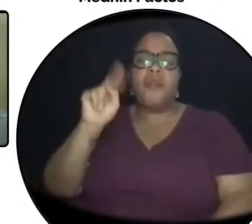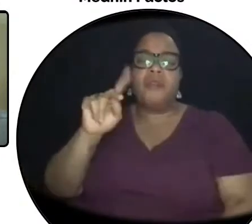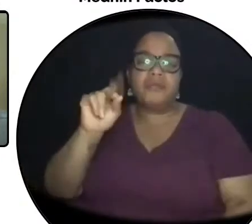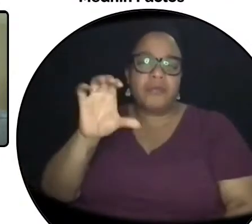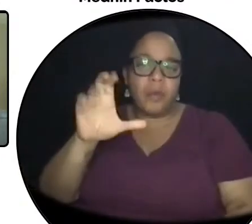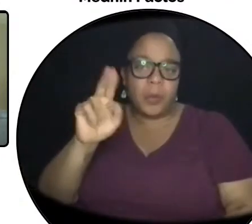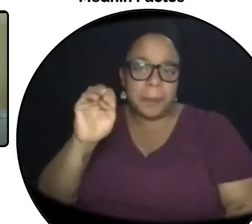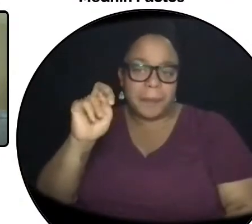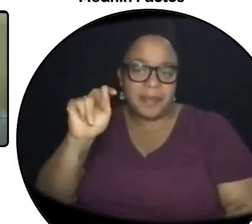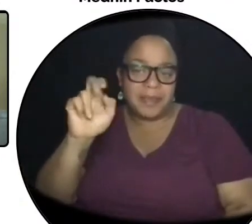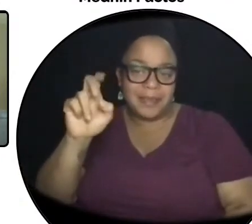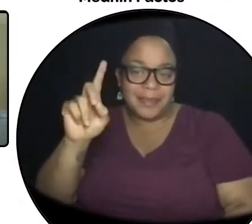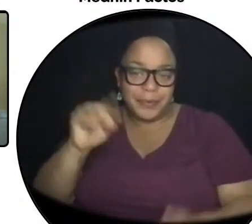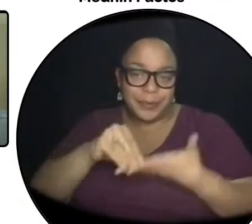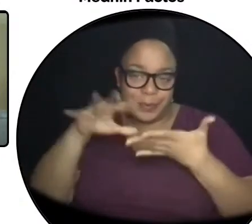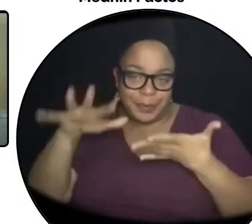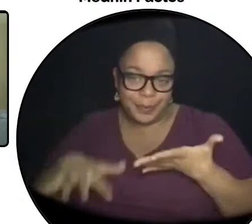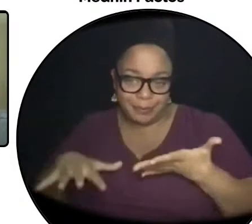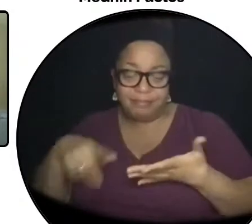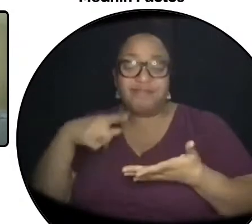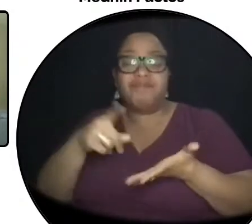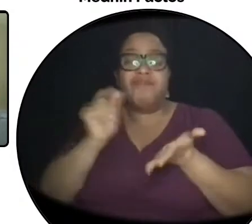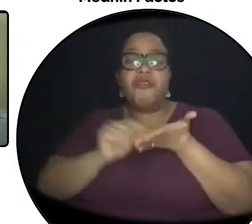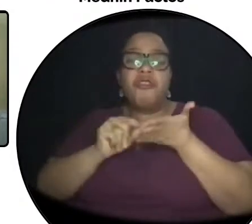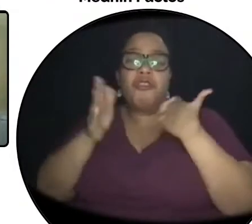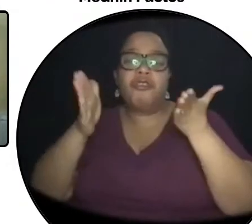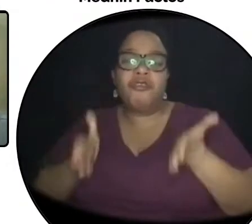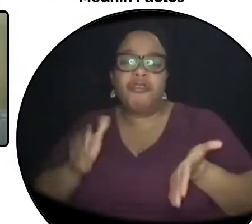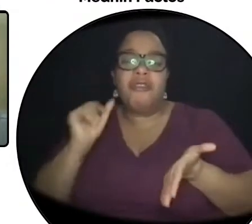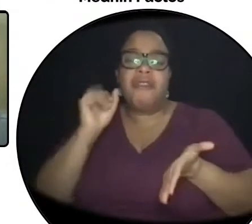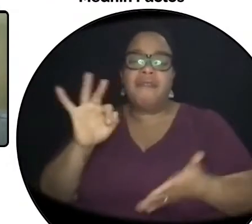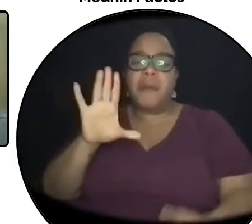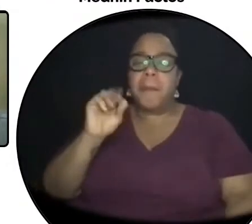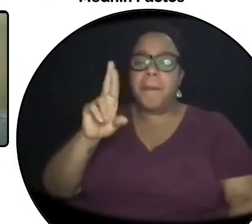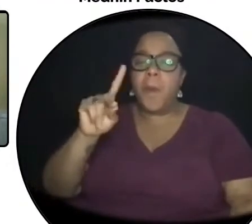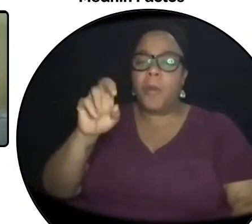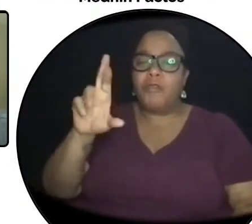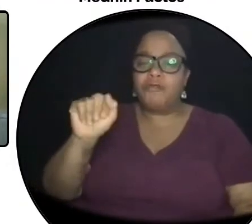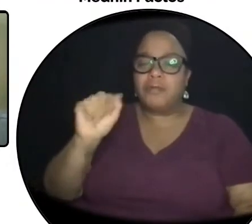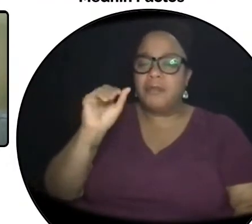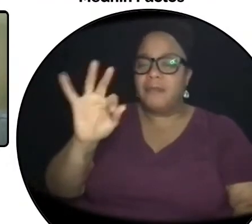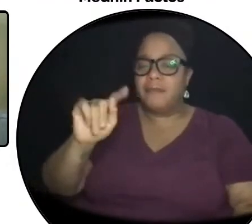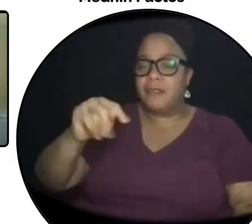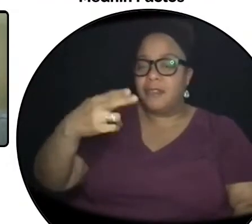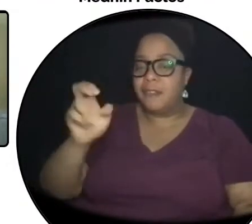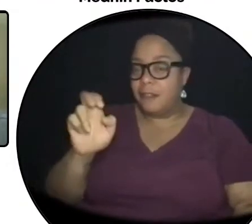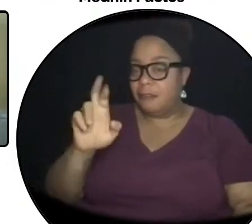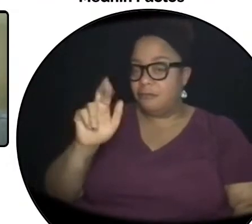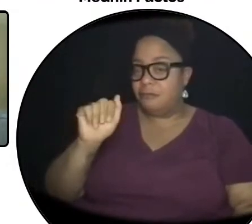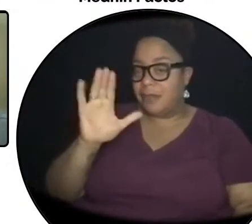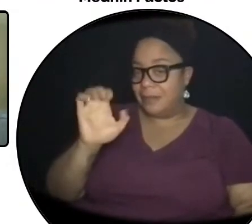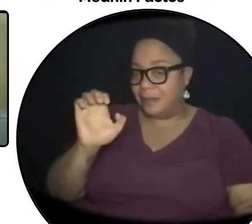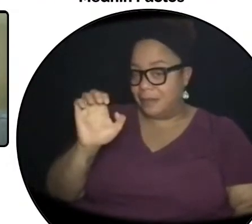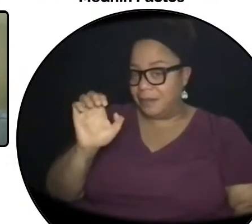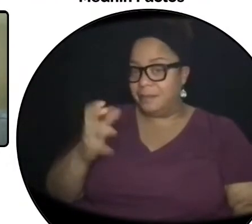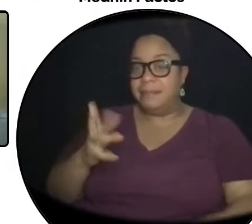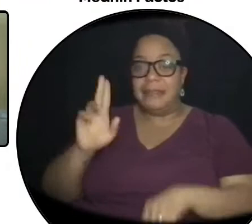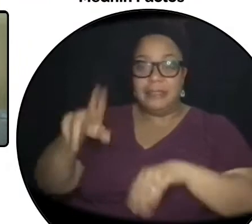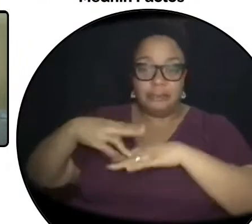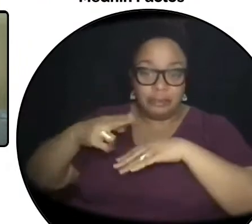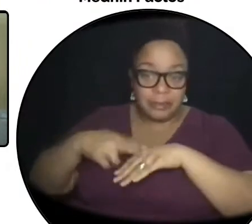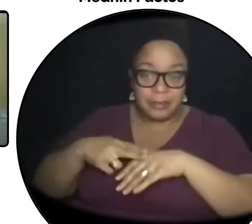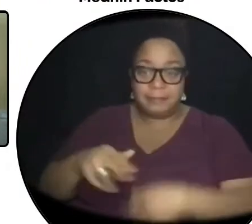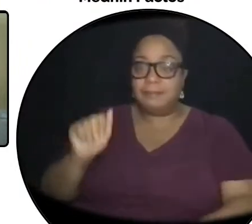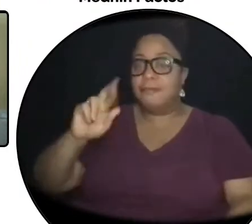Leti Volpp is a law professor at UC Berkeley, who has published multiple pieces on immigration and citizenship